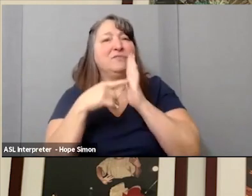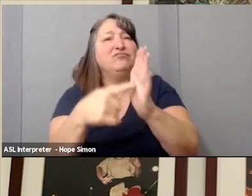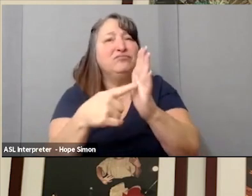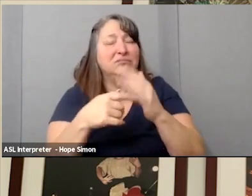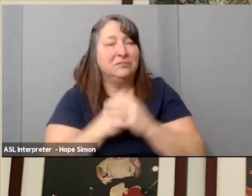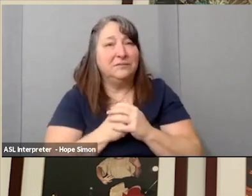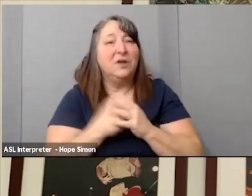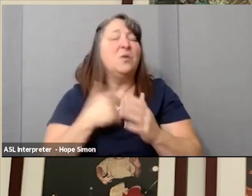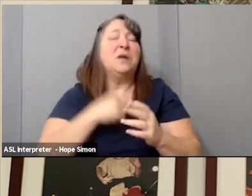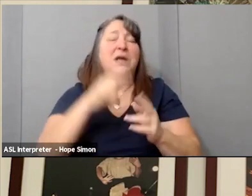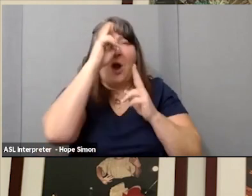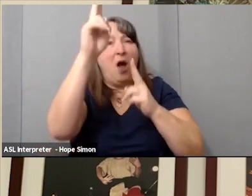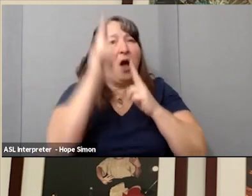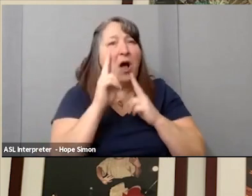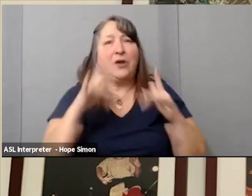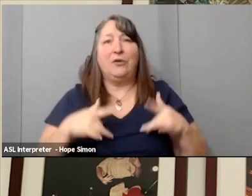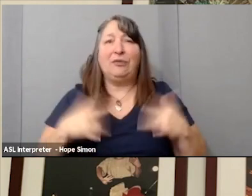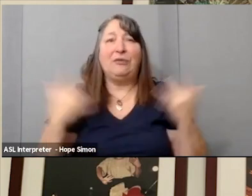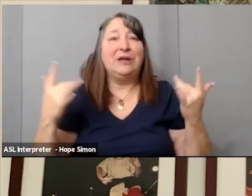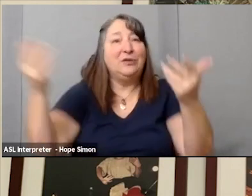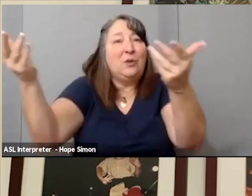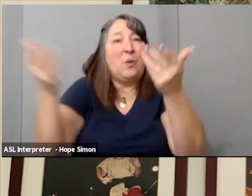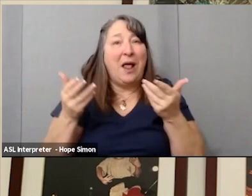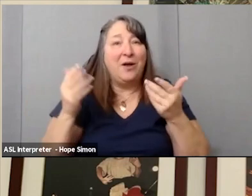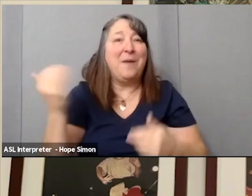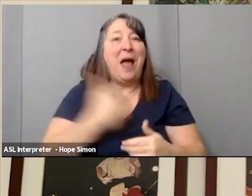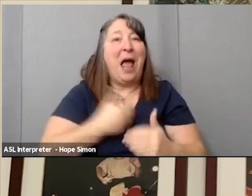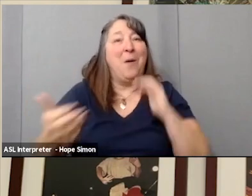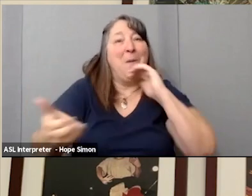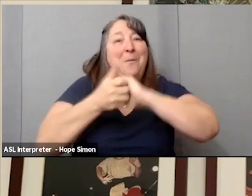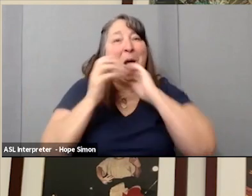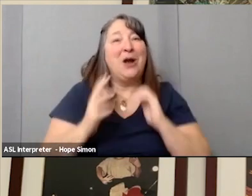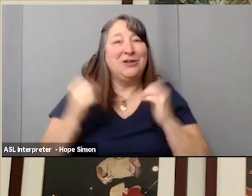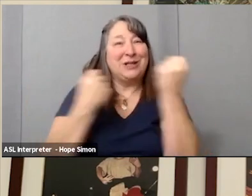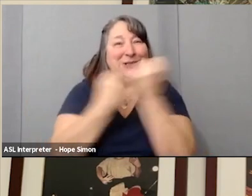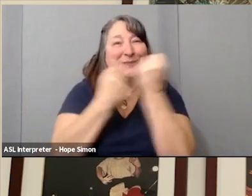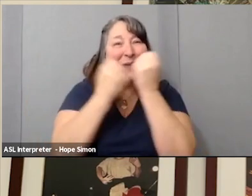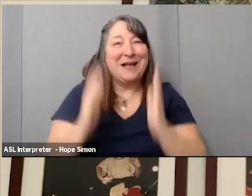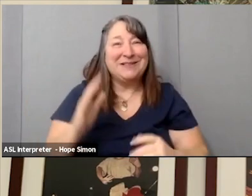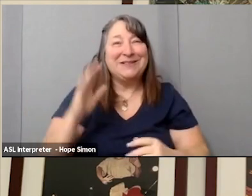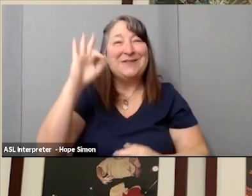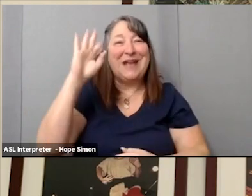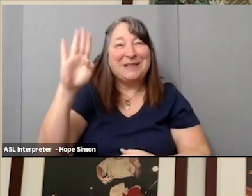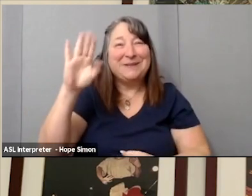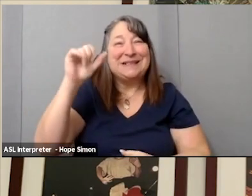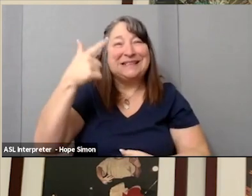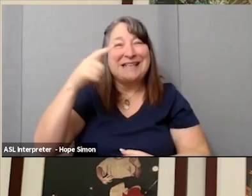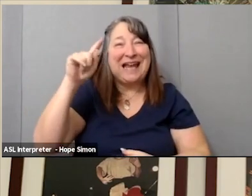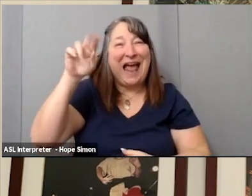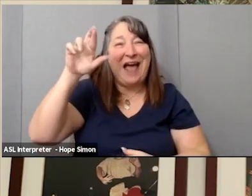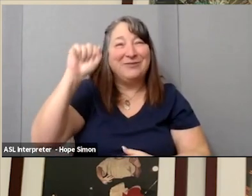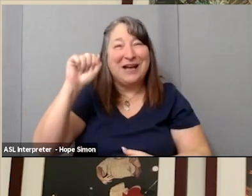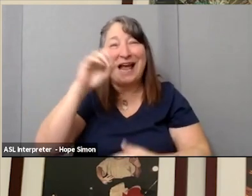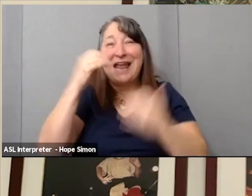and people. We are extremely grateful to our partners and our co-hosts, Facebook and SAG-AFTRA. And without